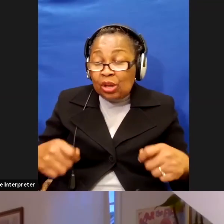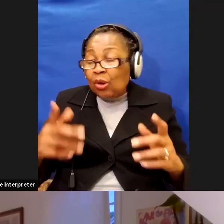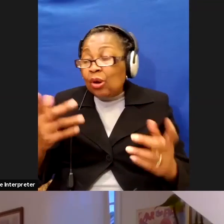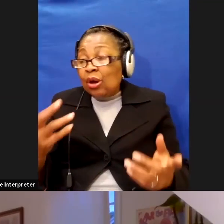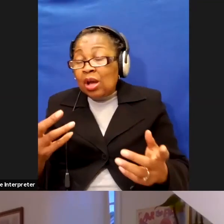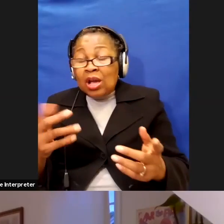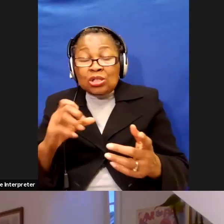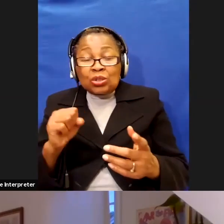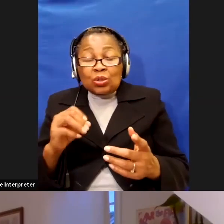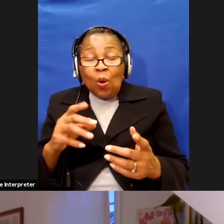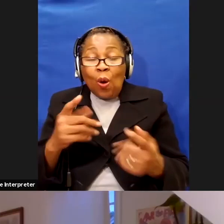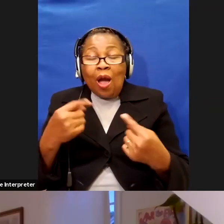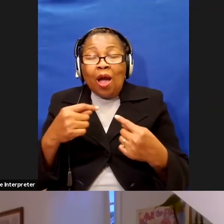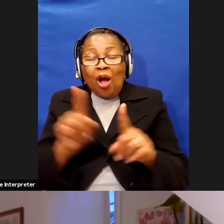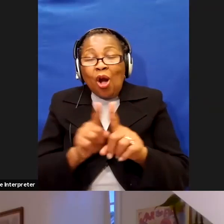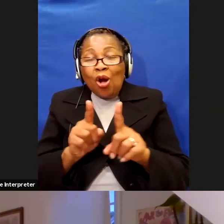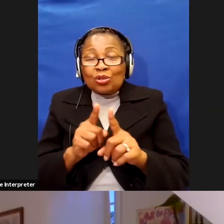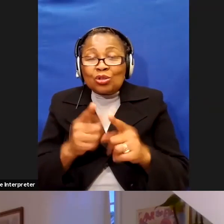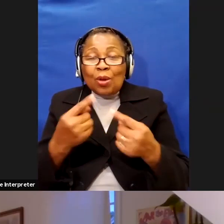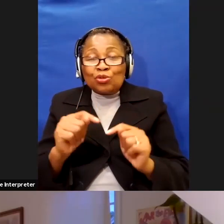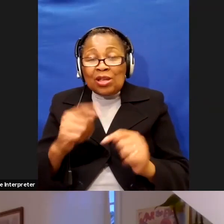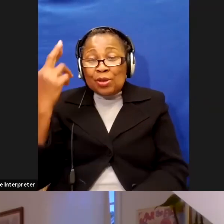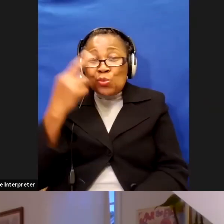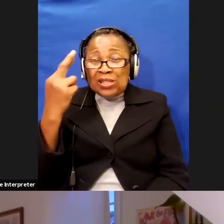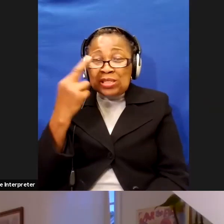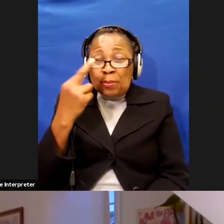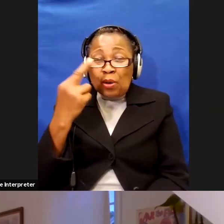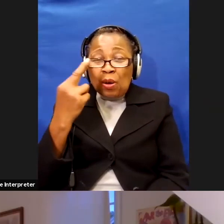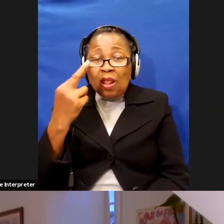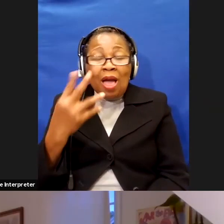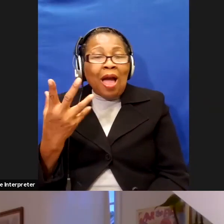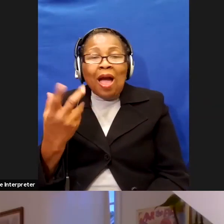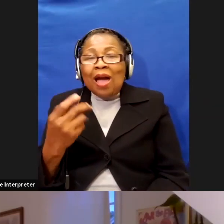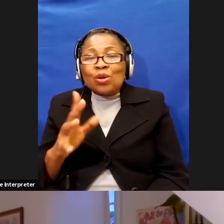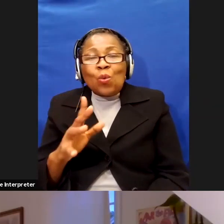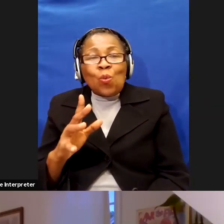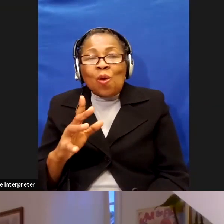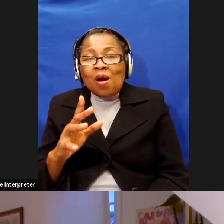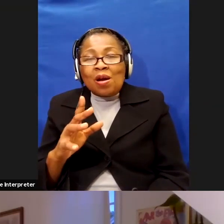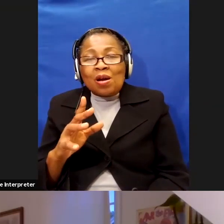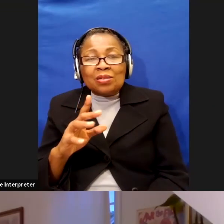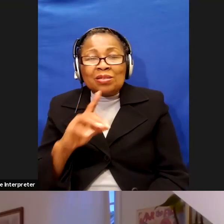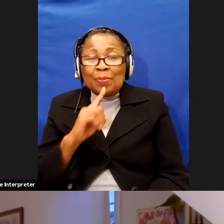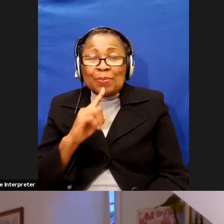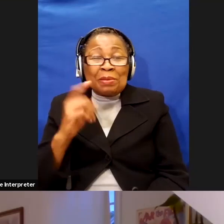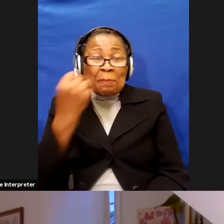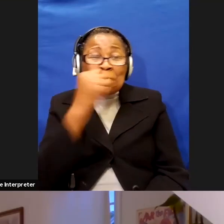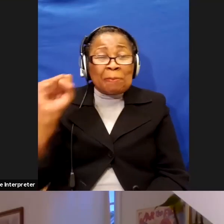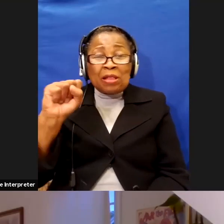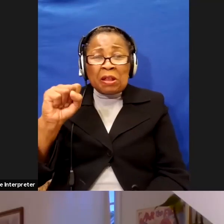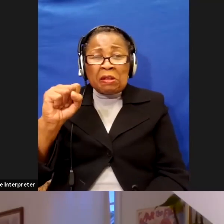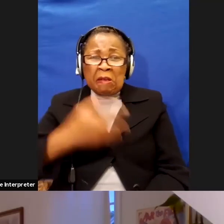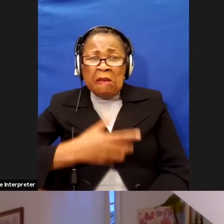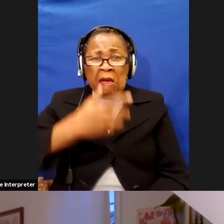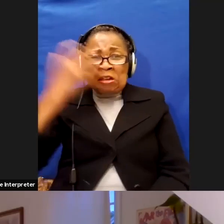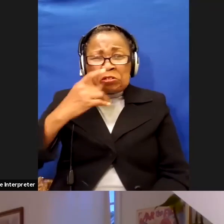And I also try to be reasonable. You know, I don't want to be, you know, militant, you know, angry deaf woman